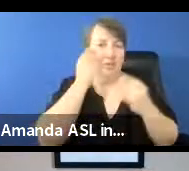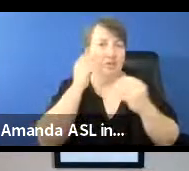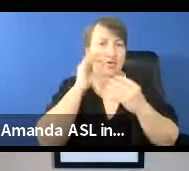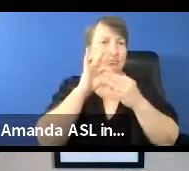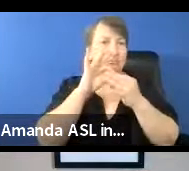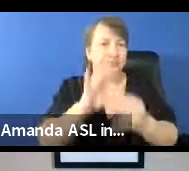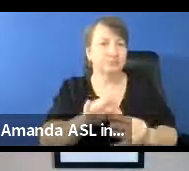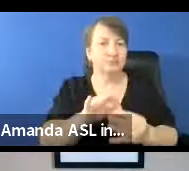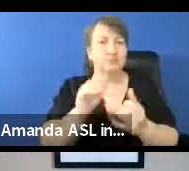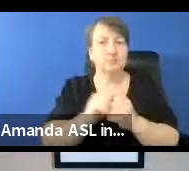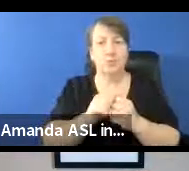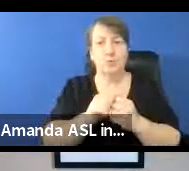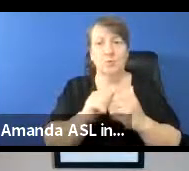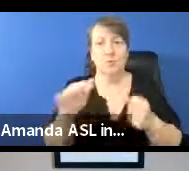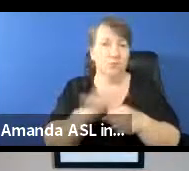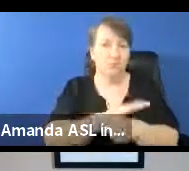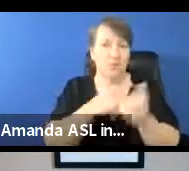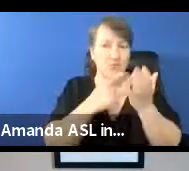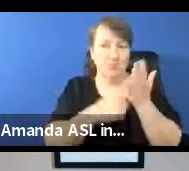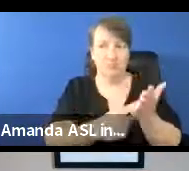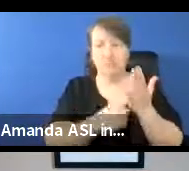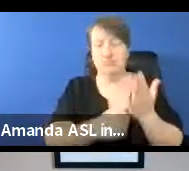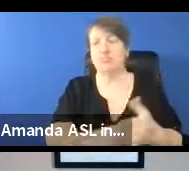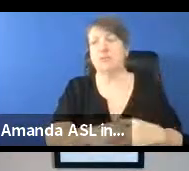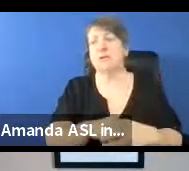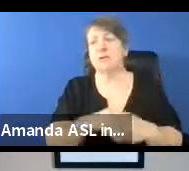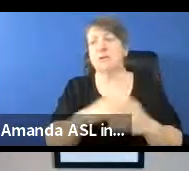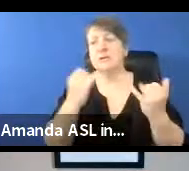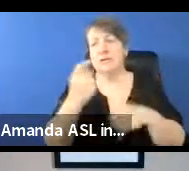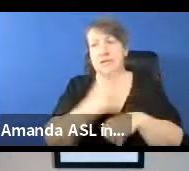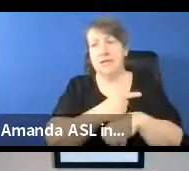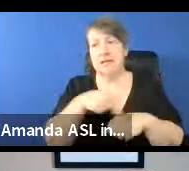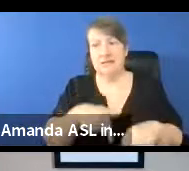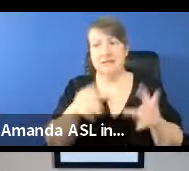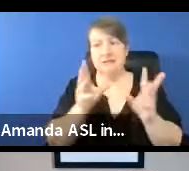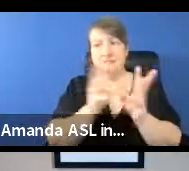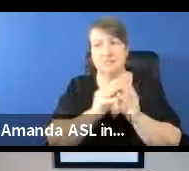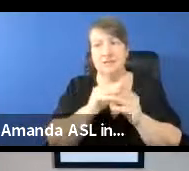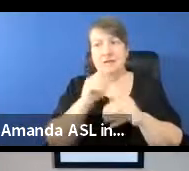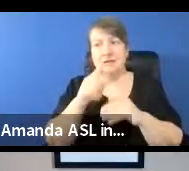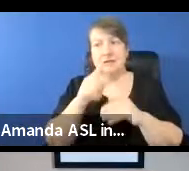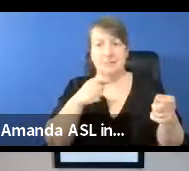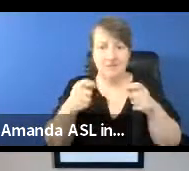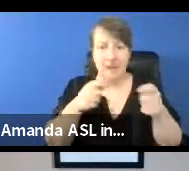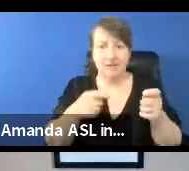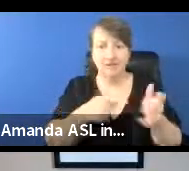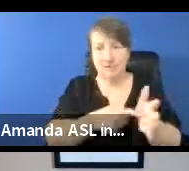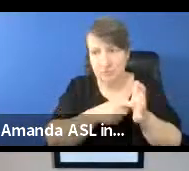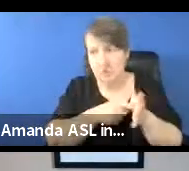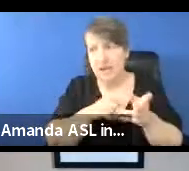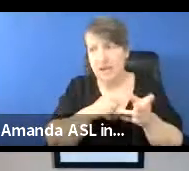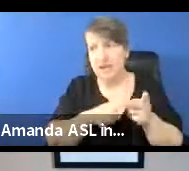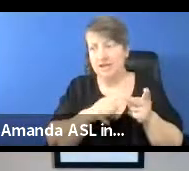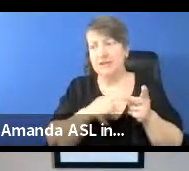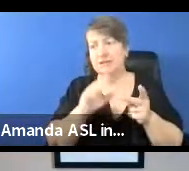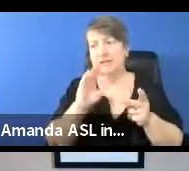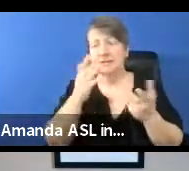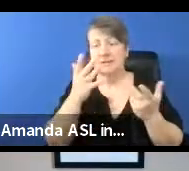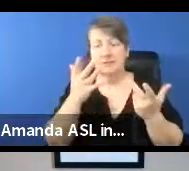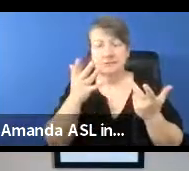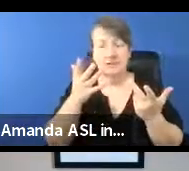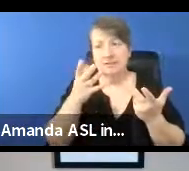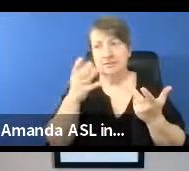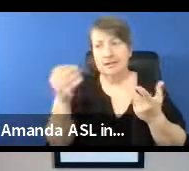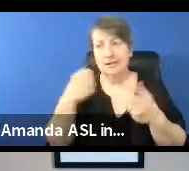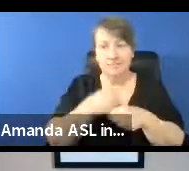of the entire conversation today, this entire meeting about managing demand and seemingly creating